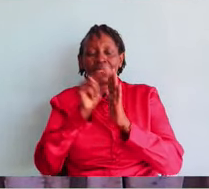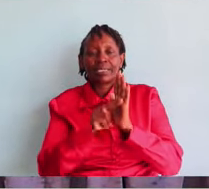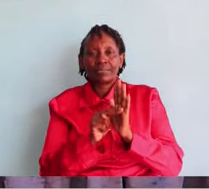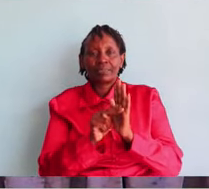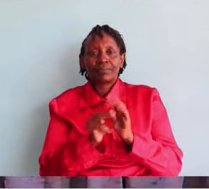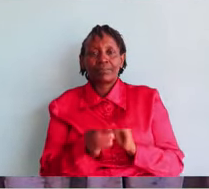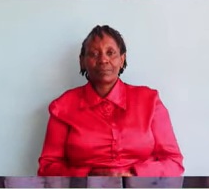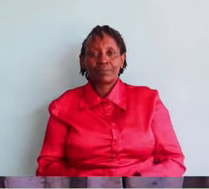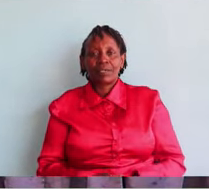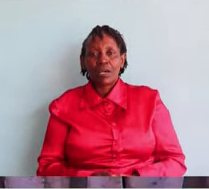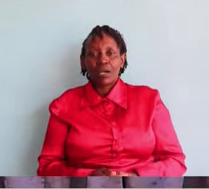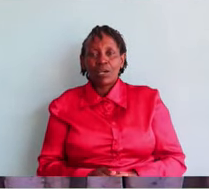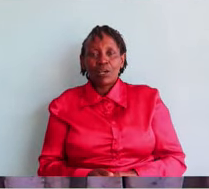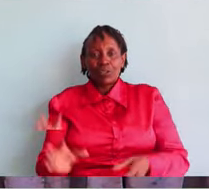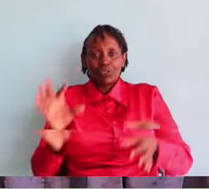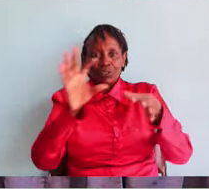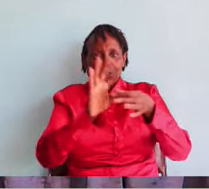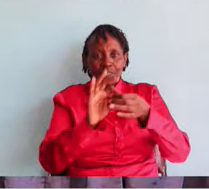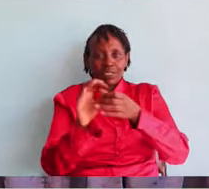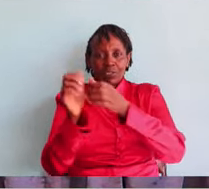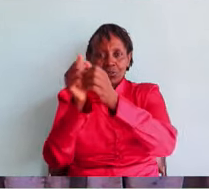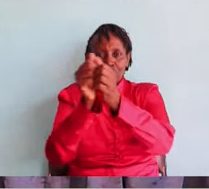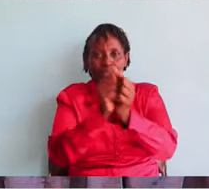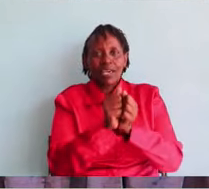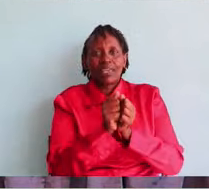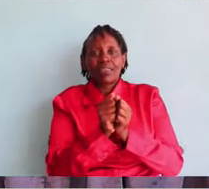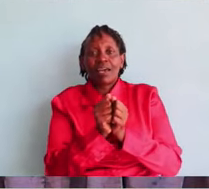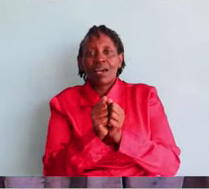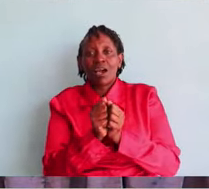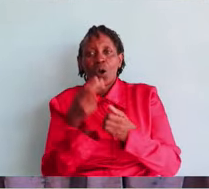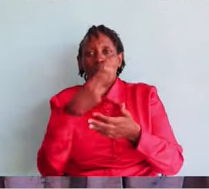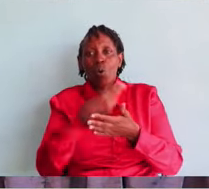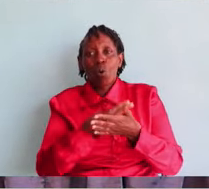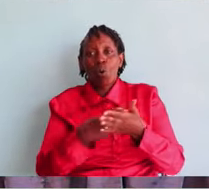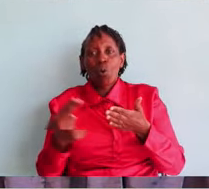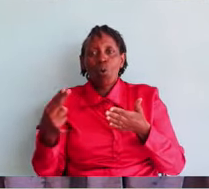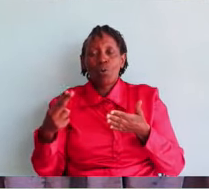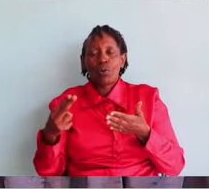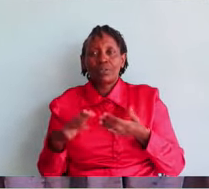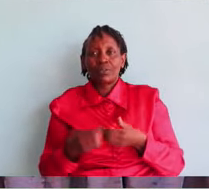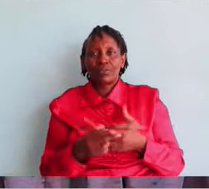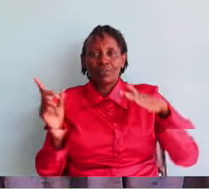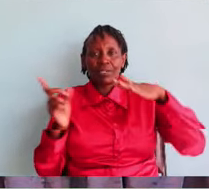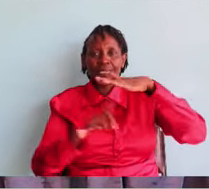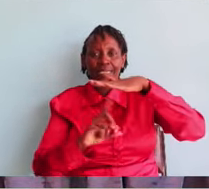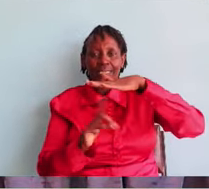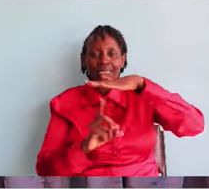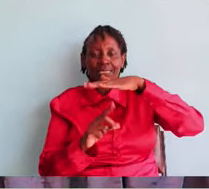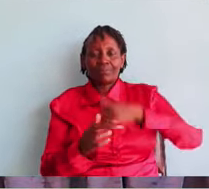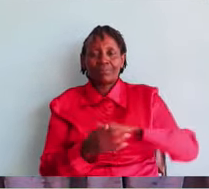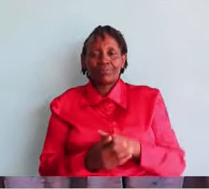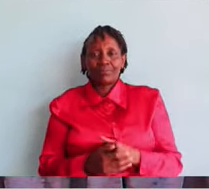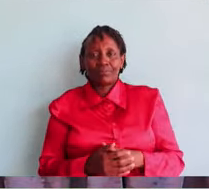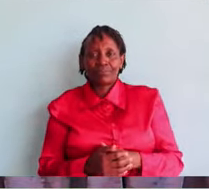And they were joining together in holy ordinances. They were knit in their hearts and